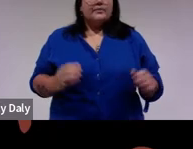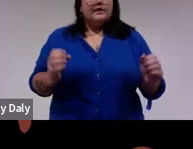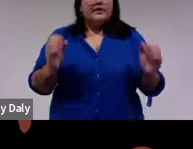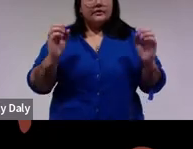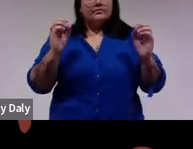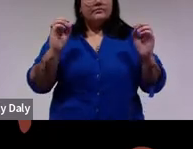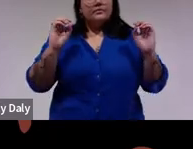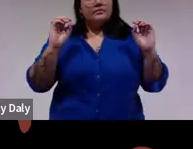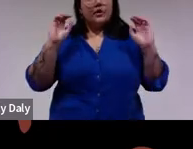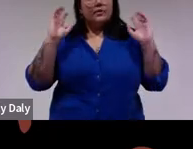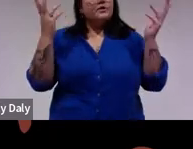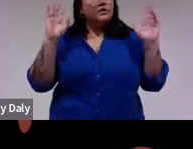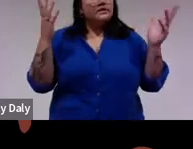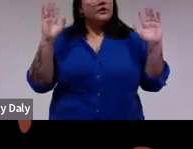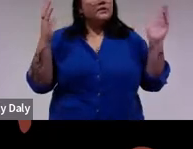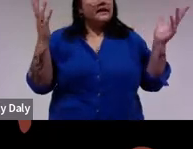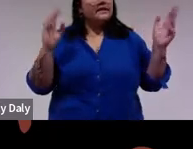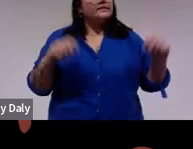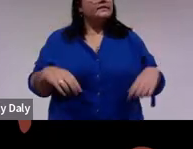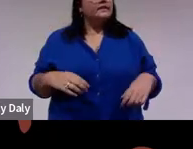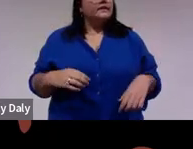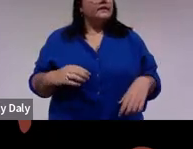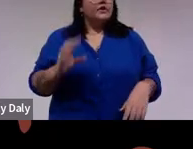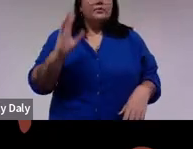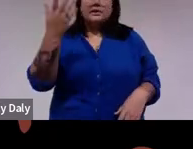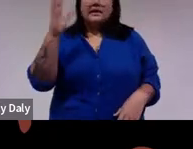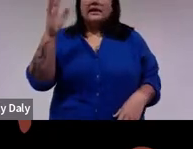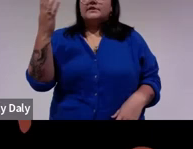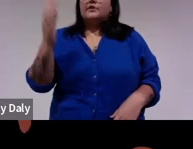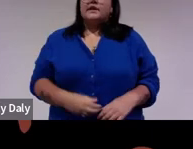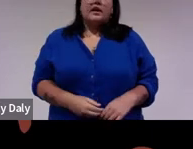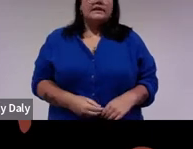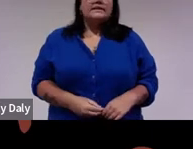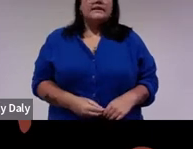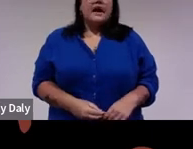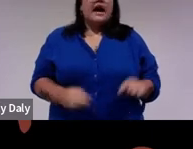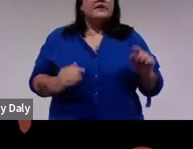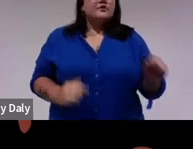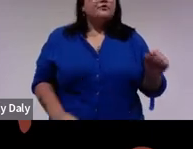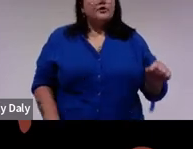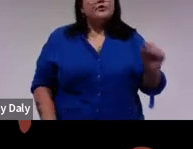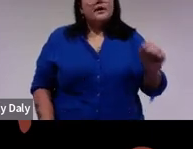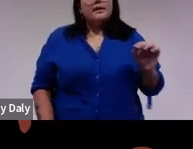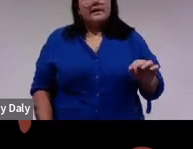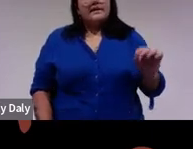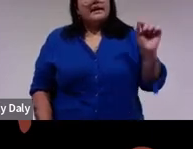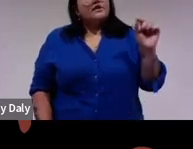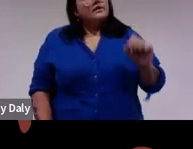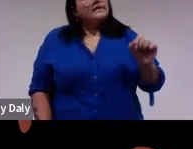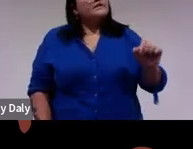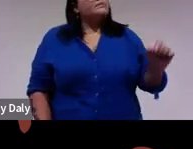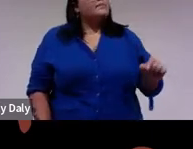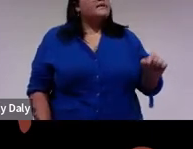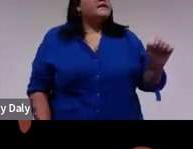I hope that you open your mukas, you open your ears, you open your mikans, you open your eyes, and you view my mother and